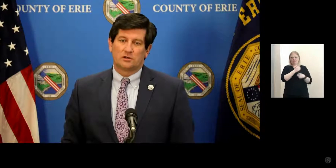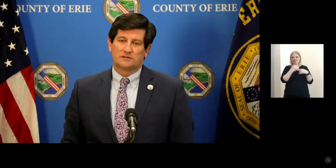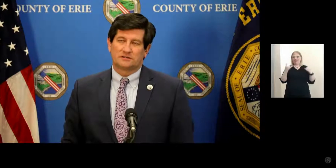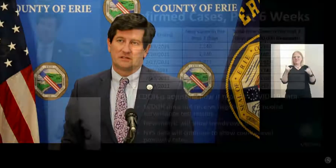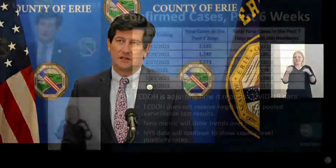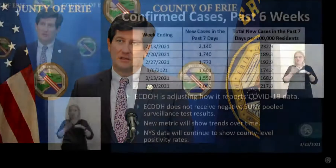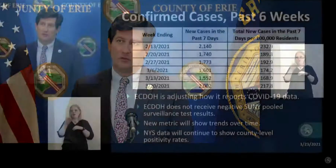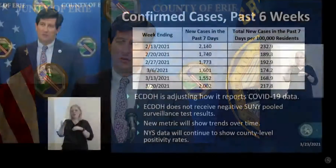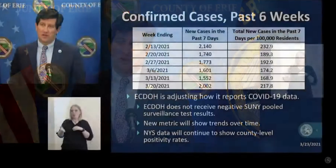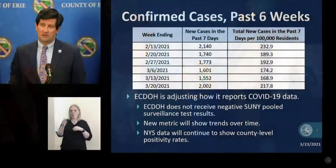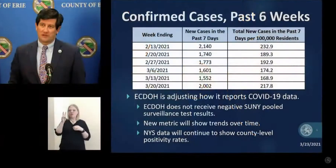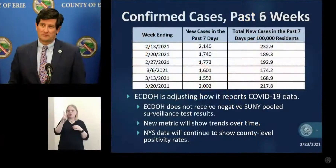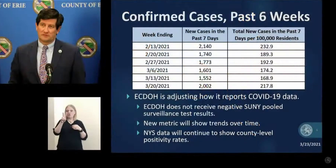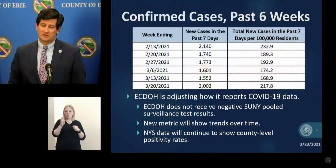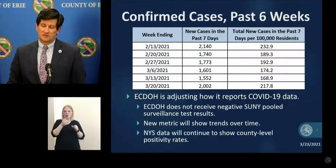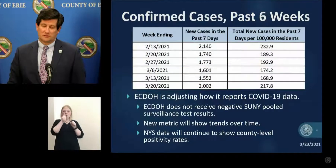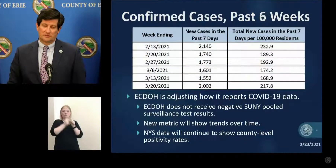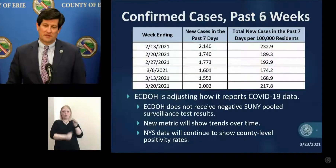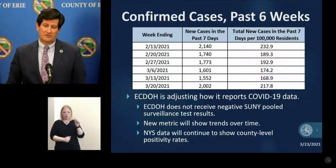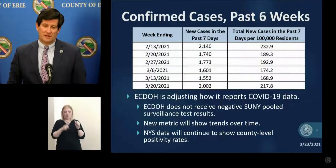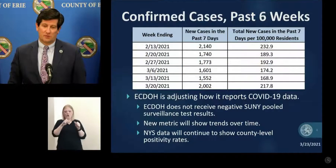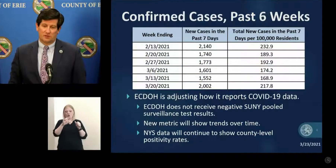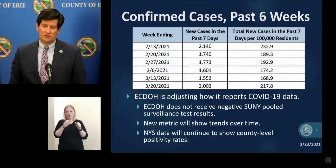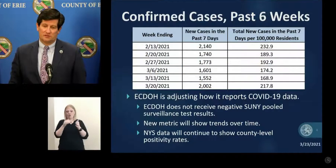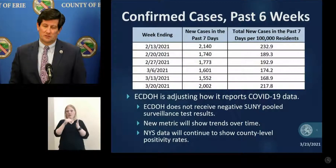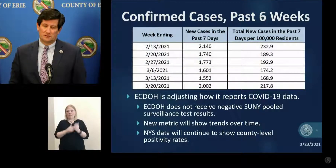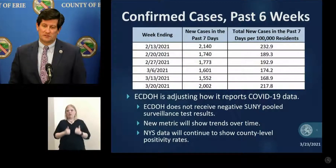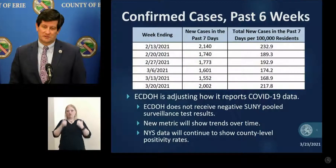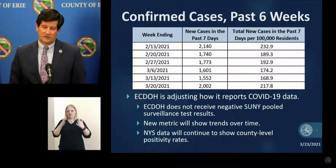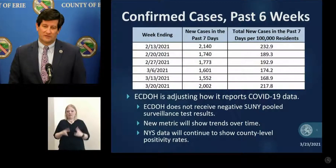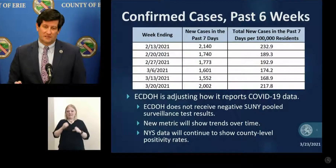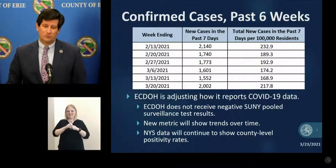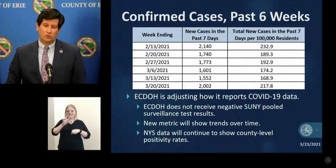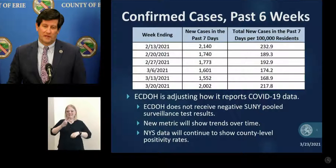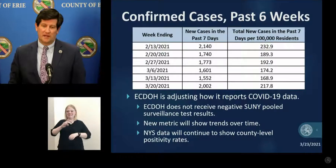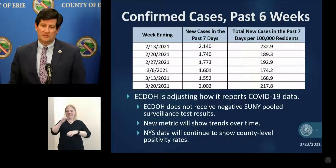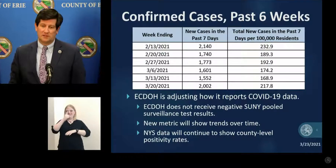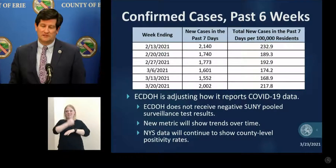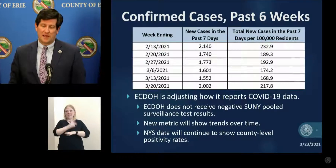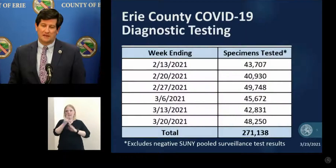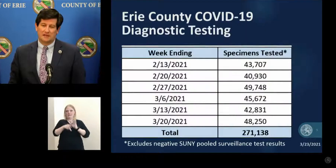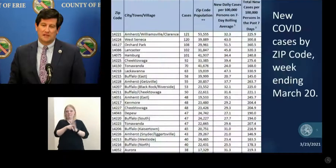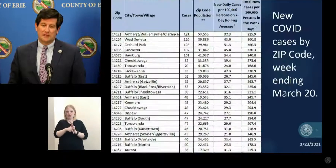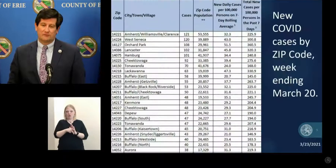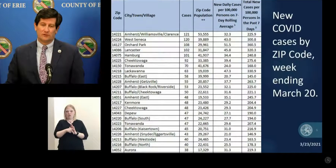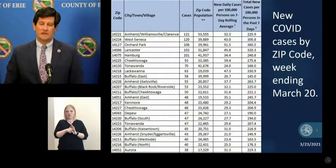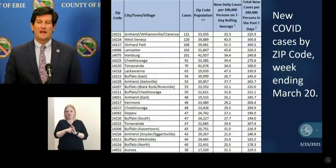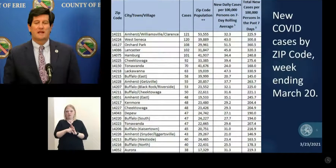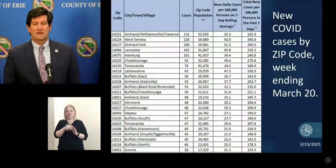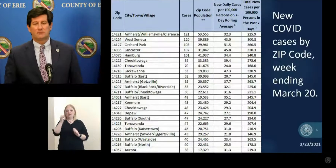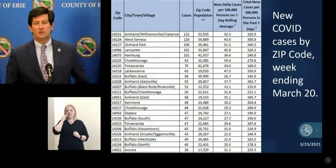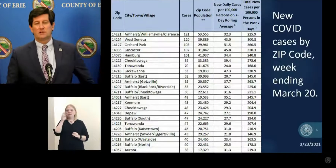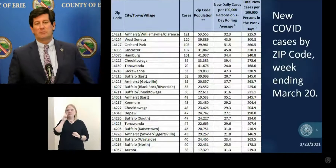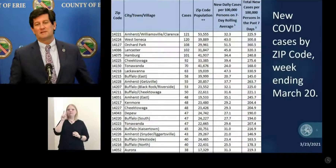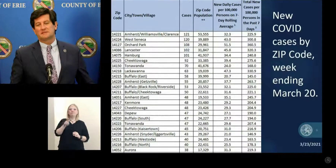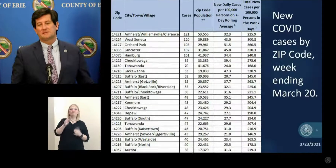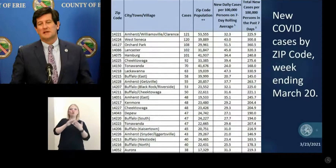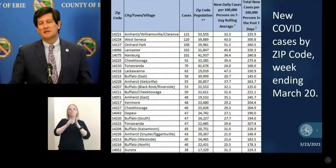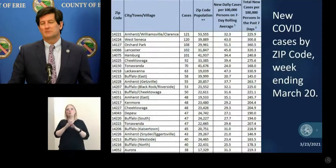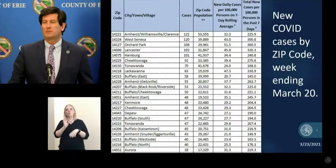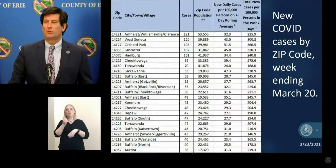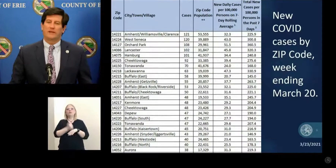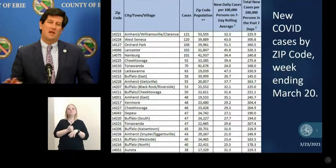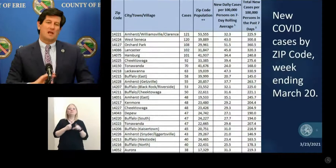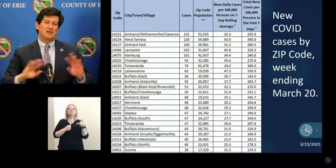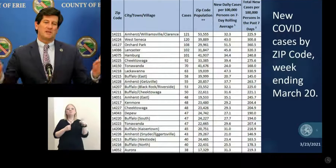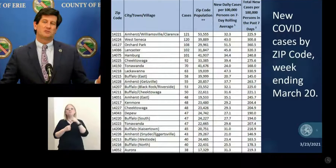per 100,000 residents over a 7-day period, 217.8 to be exact. If you look at it on a community basis, so people